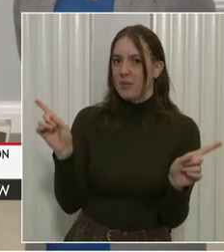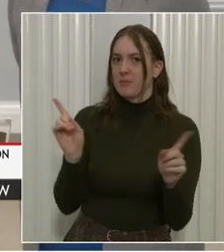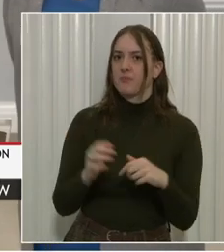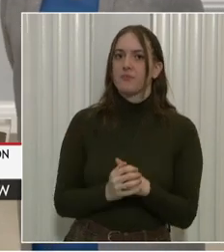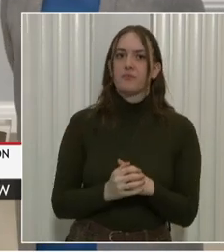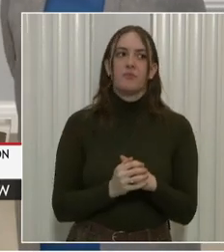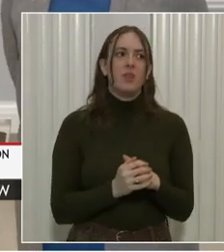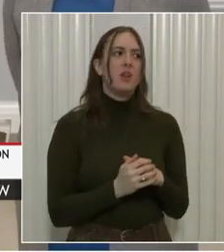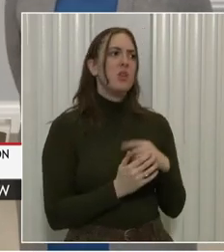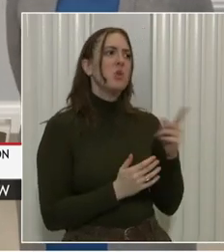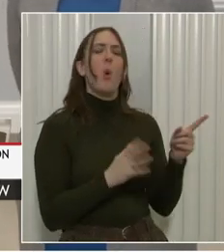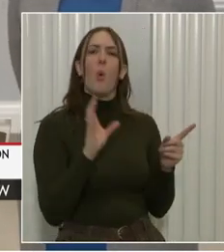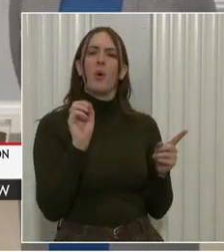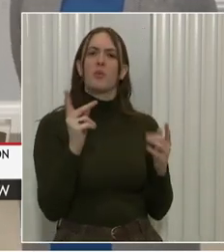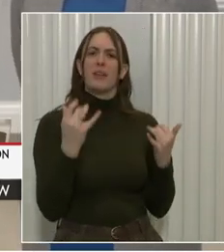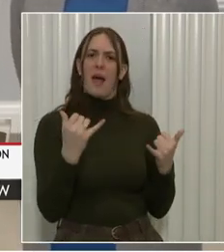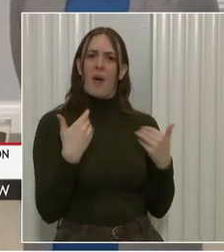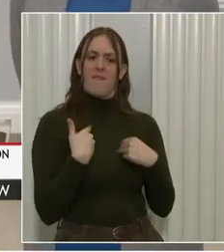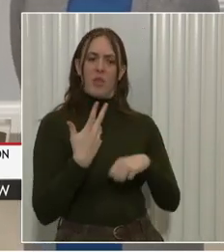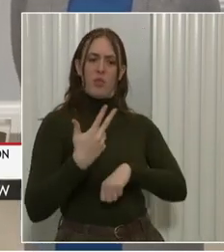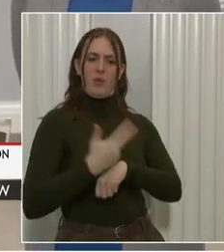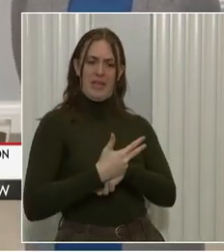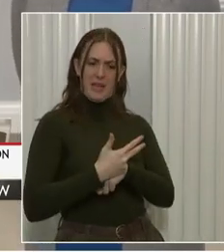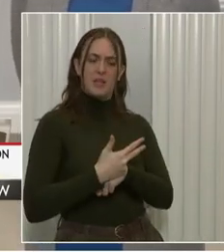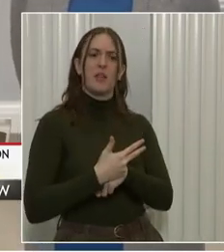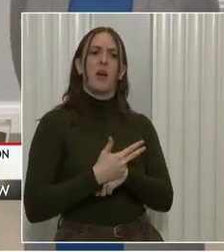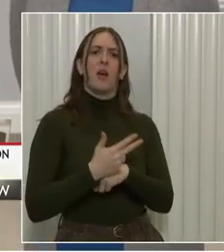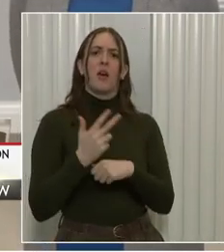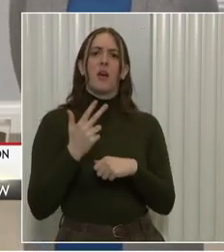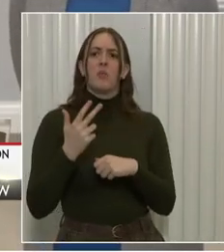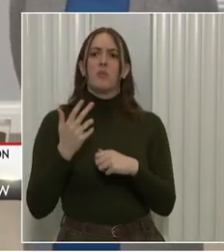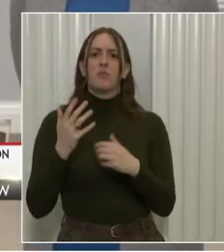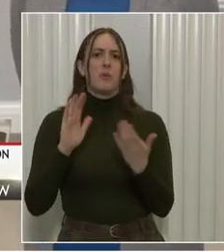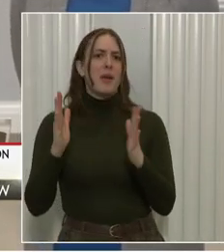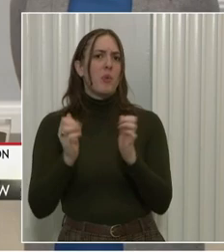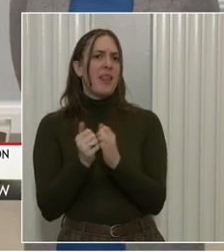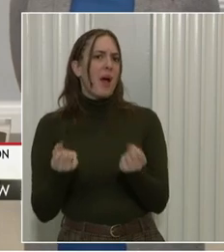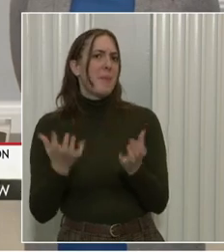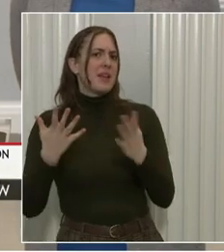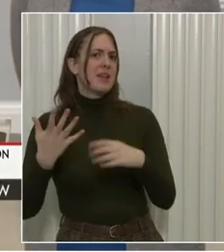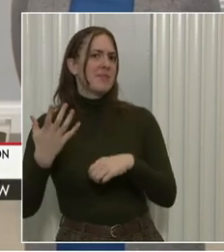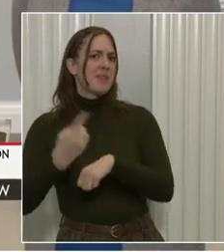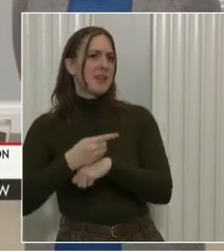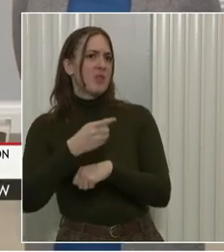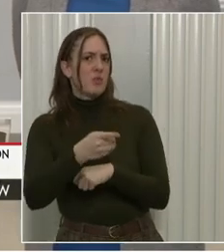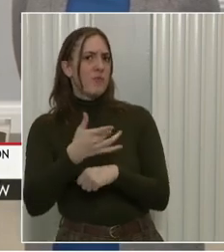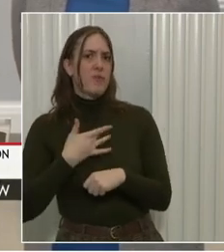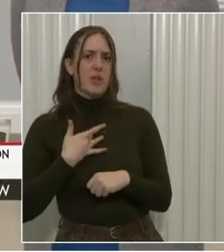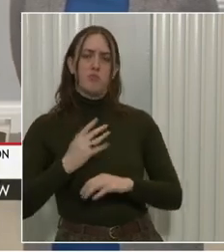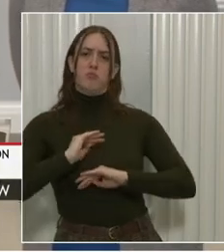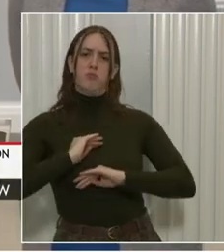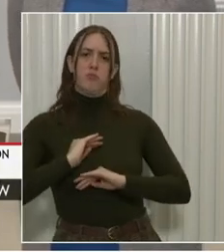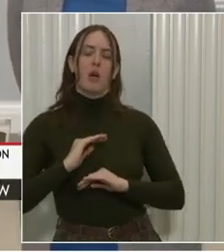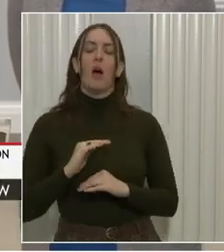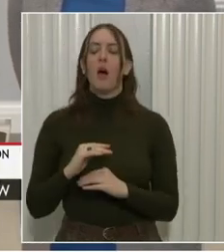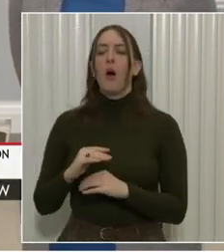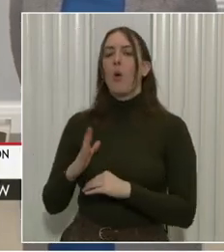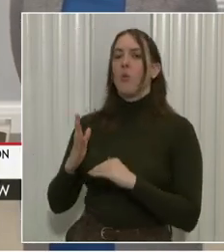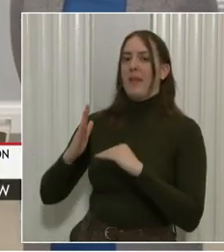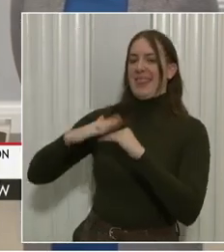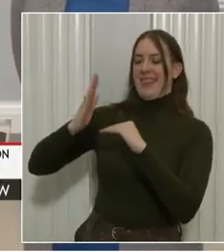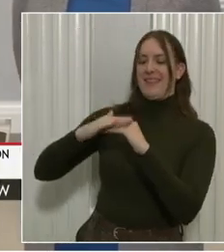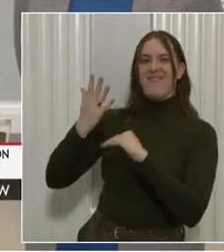many days supply would you like to have? Yeah, at least 5. It depends on the product type. It kind of gets